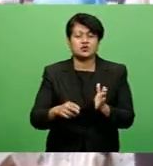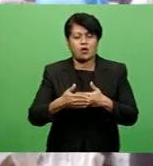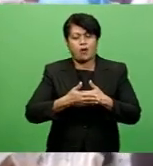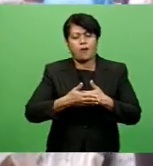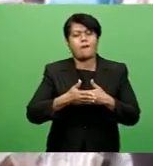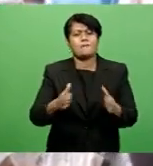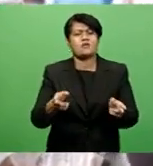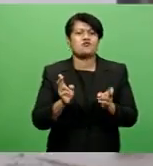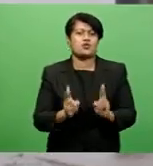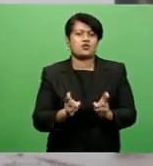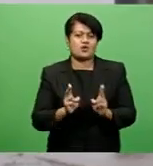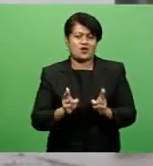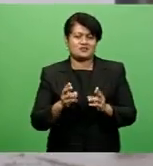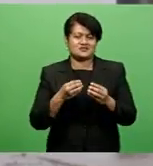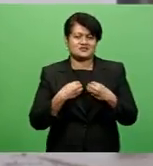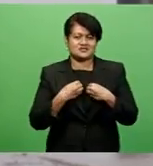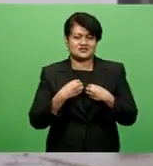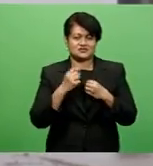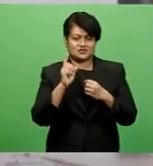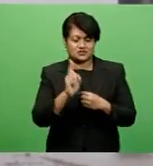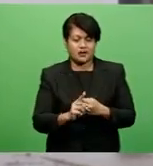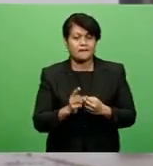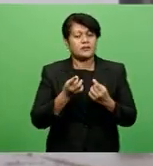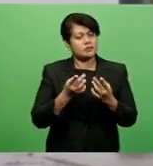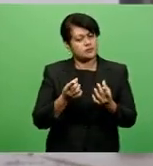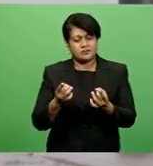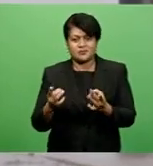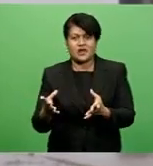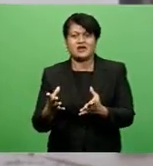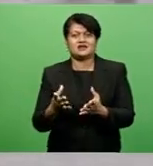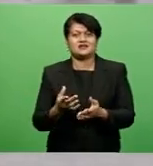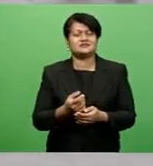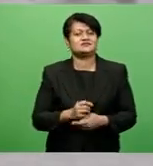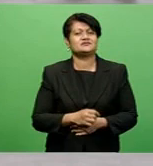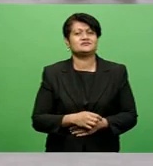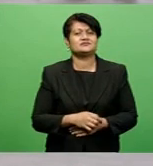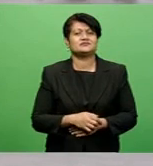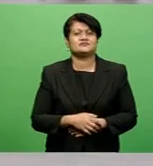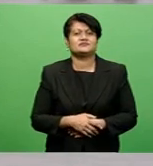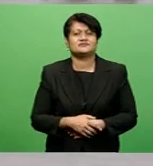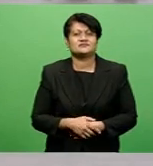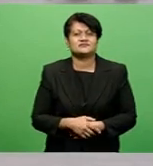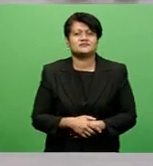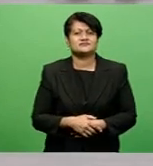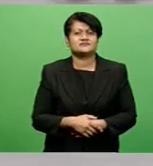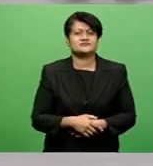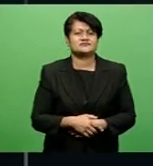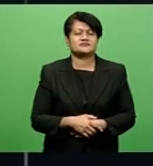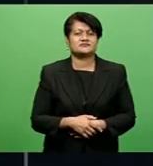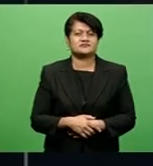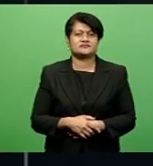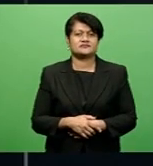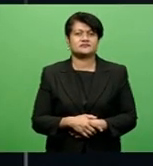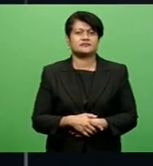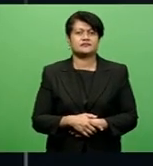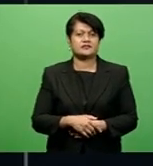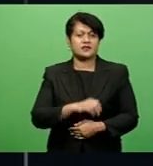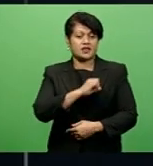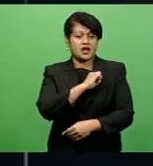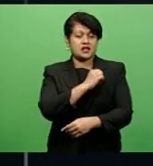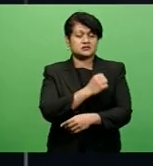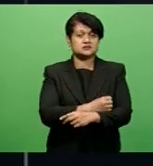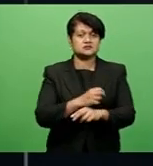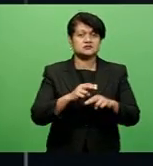normal business today, but were prepared for the impending cyclone. Venina Rakautonga, FBC News. Energy